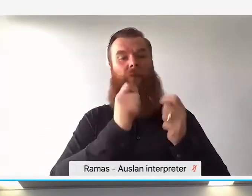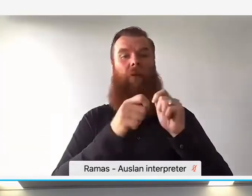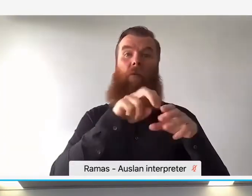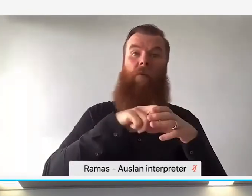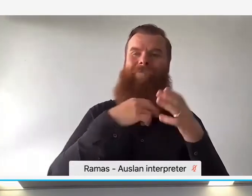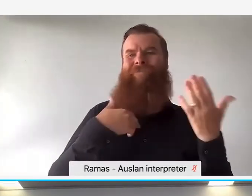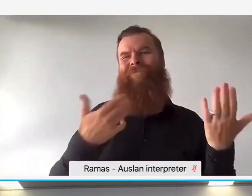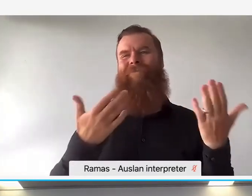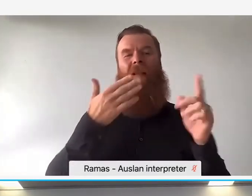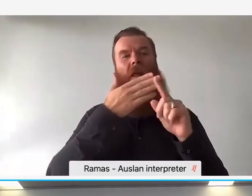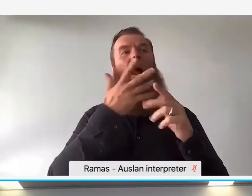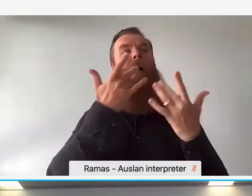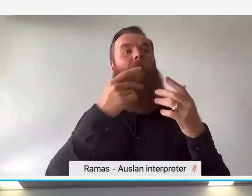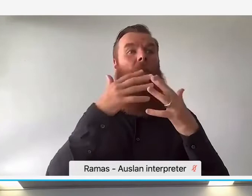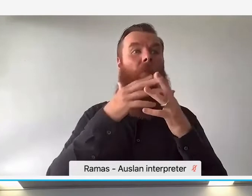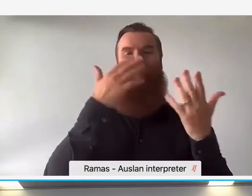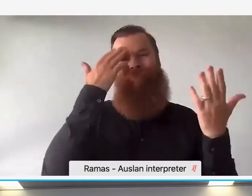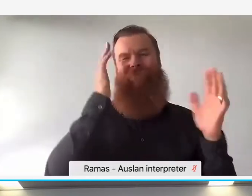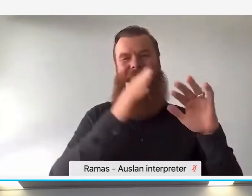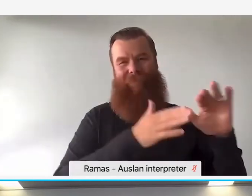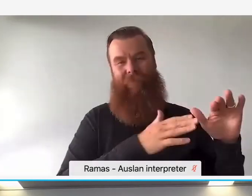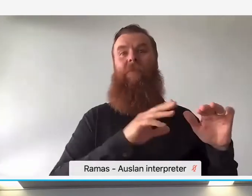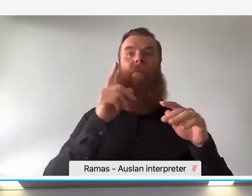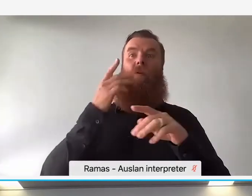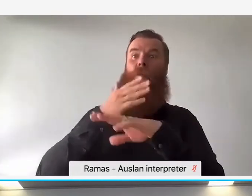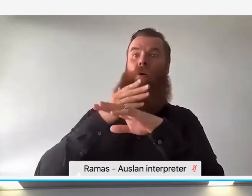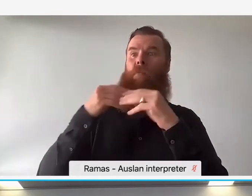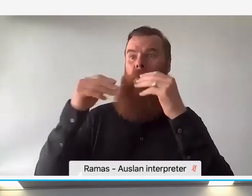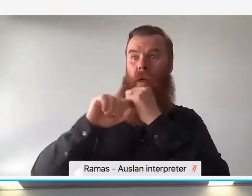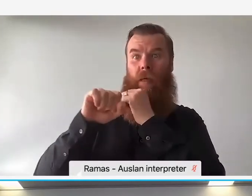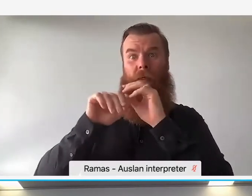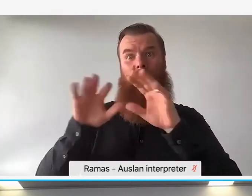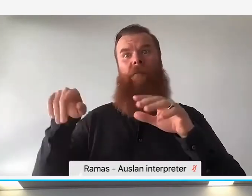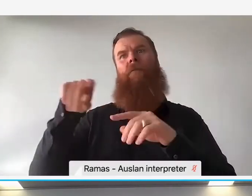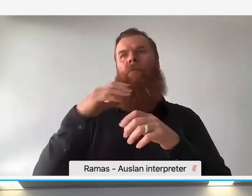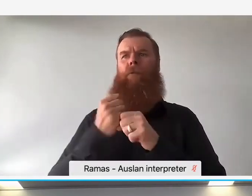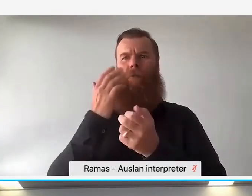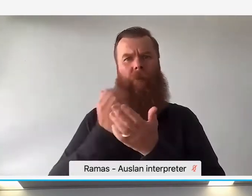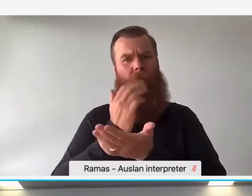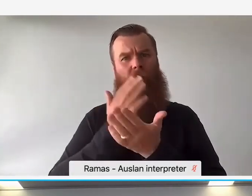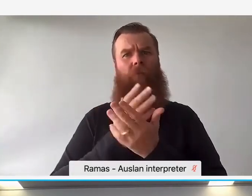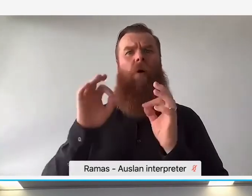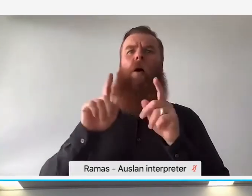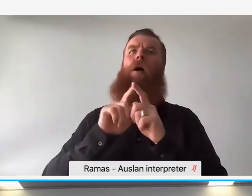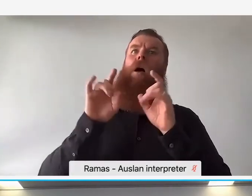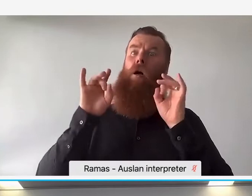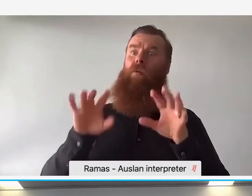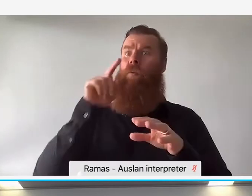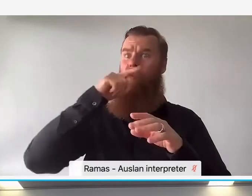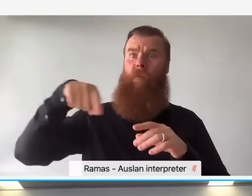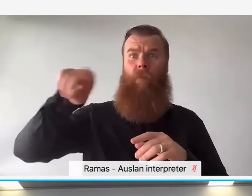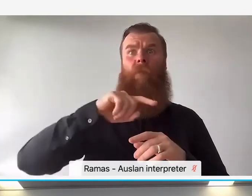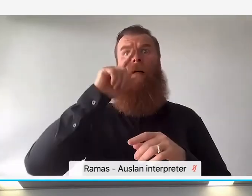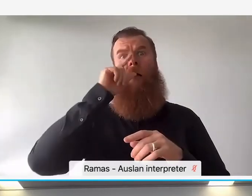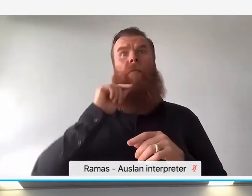part. Labour market testing, though, must show that no Australians were available to fill your roles. This is also a